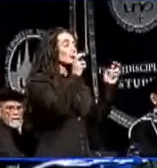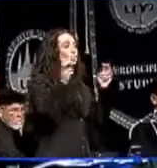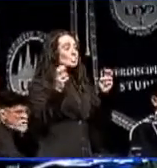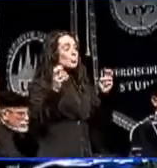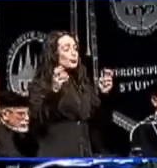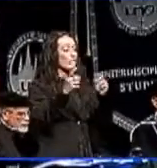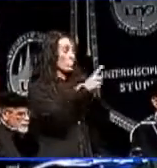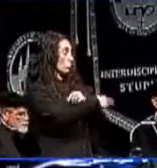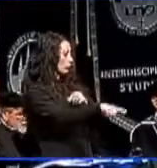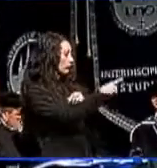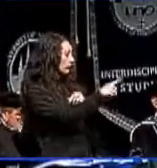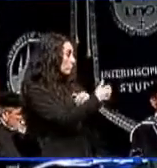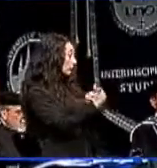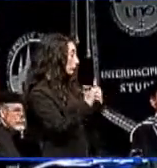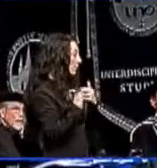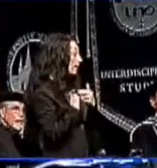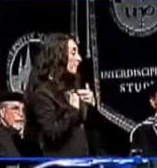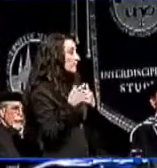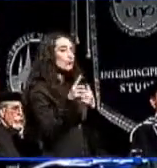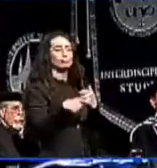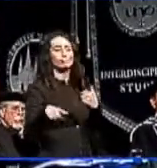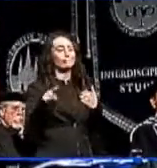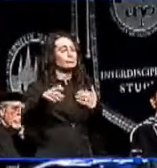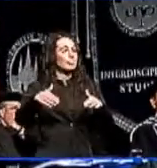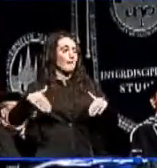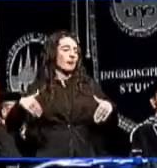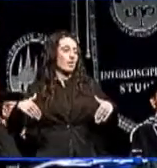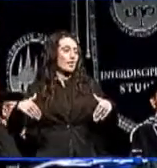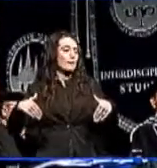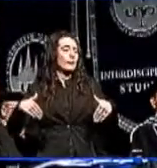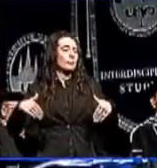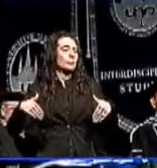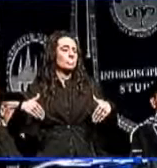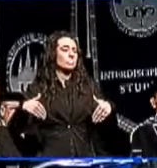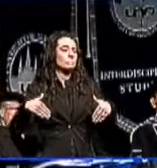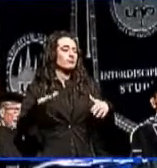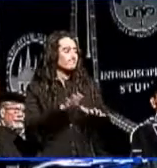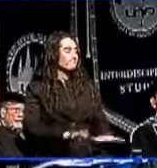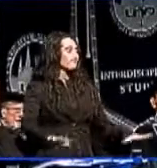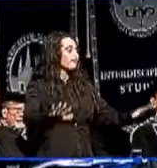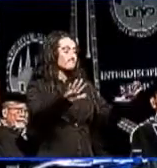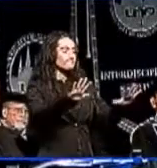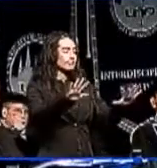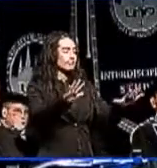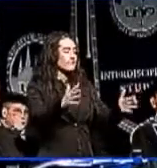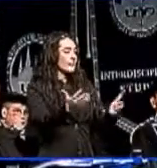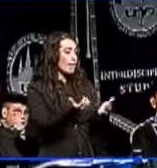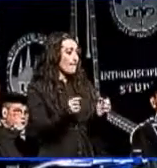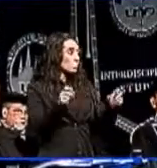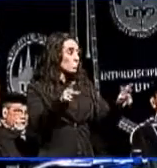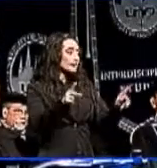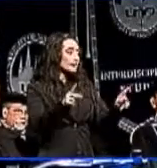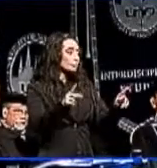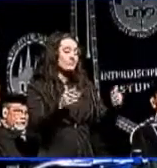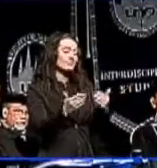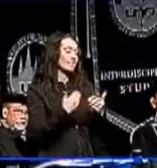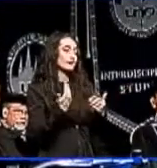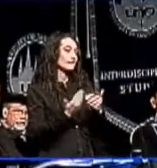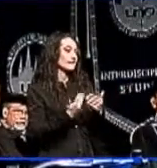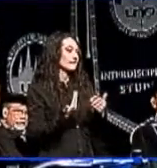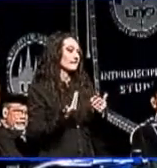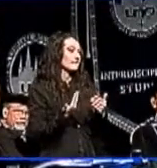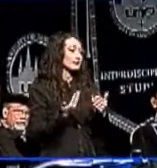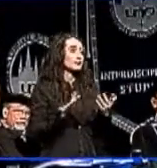who have and those who have not, the playing field is not equal. And